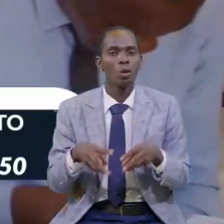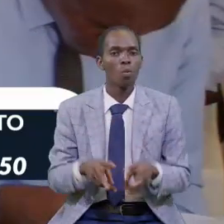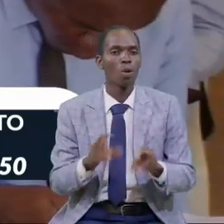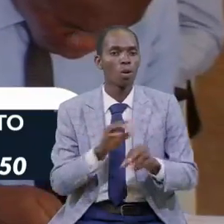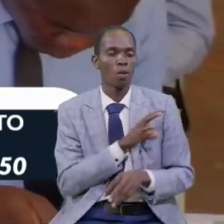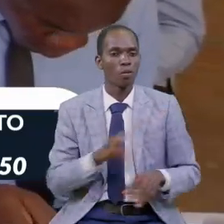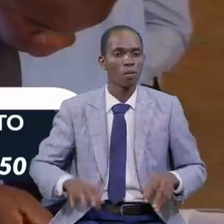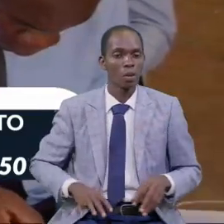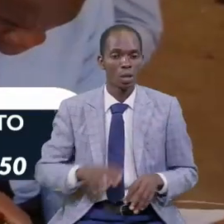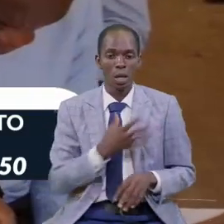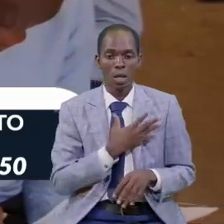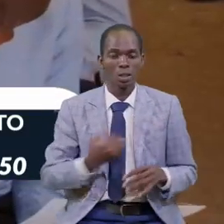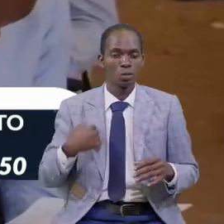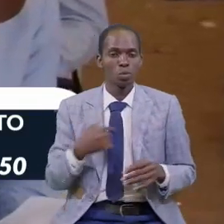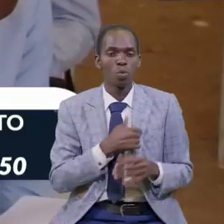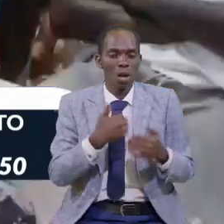mind of Christ,